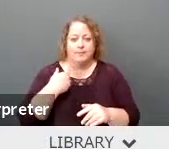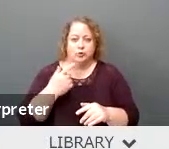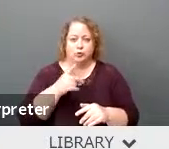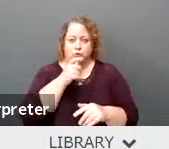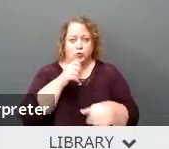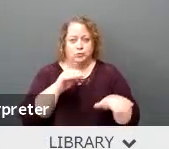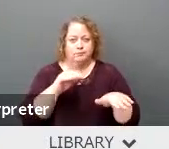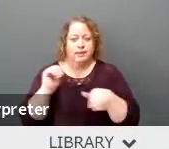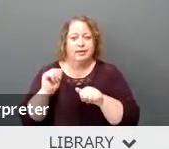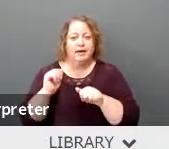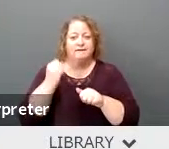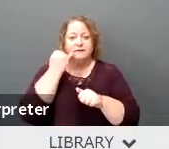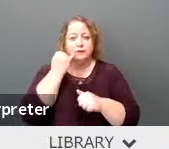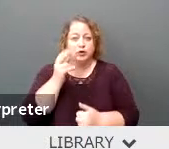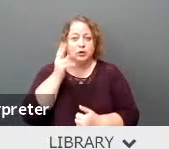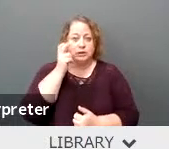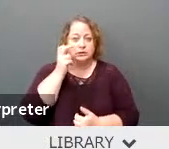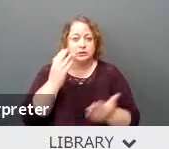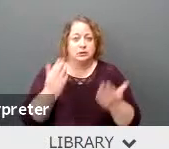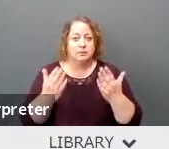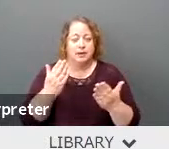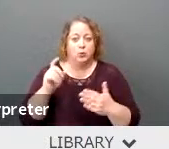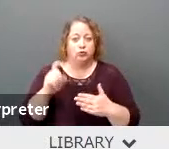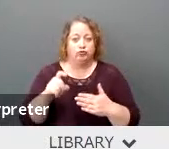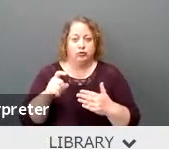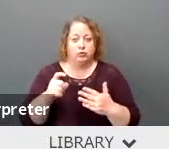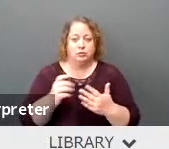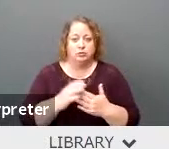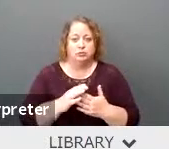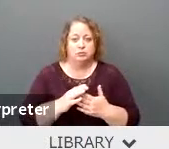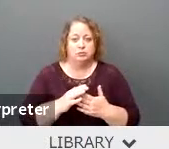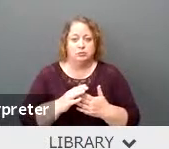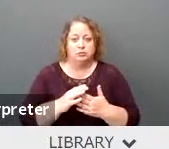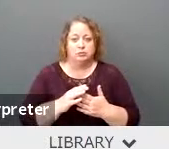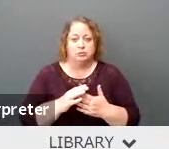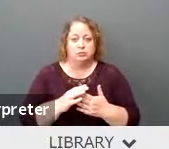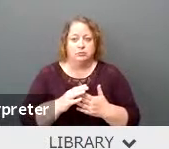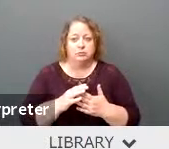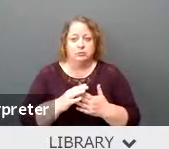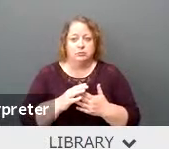are listening, maybe we should have sent them some of their